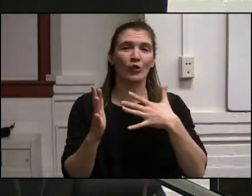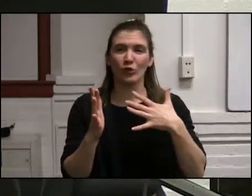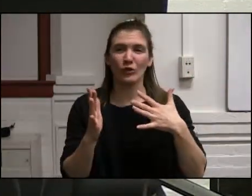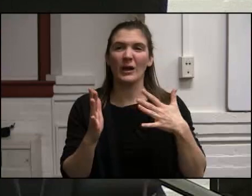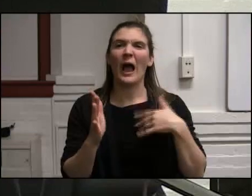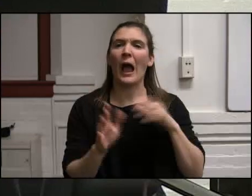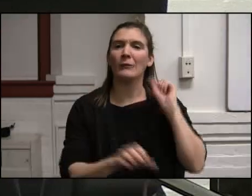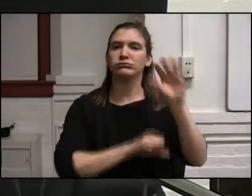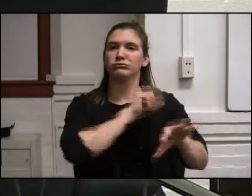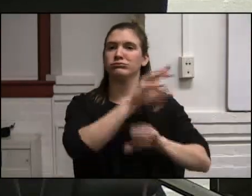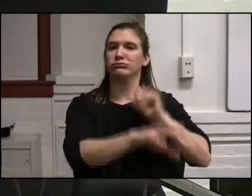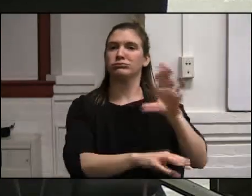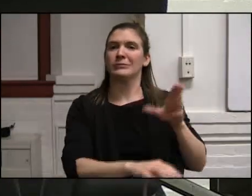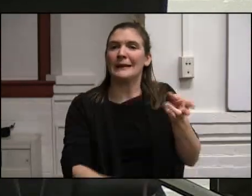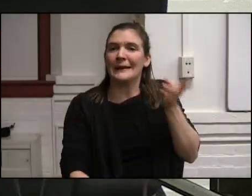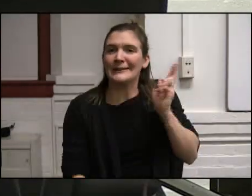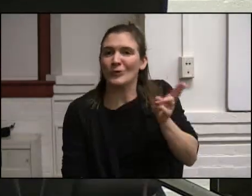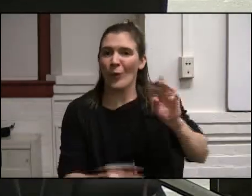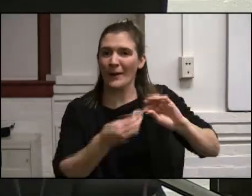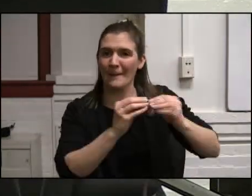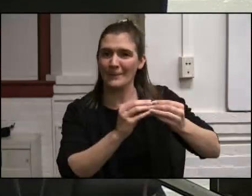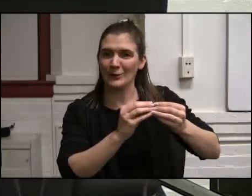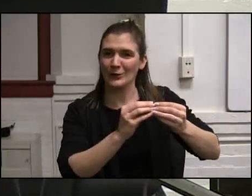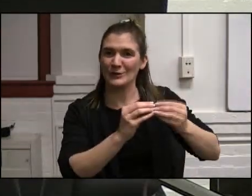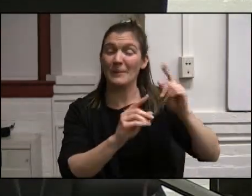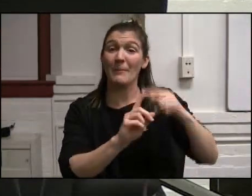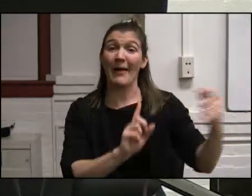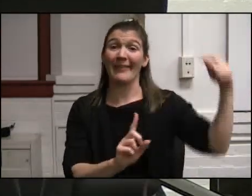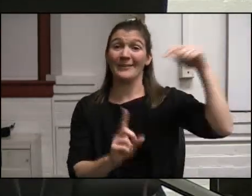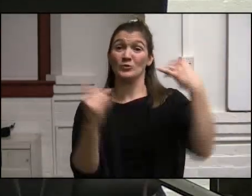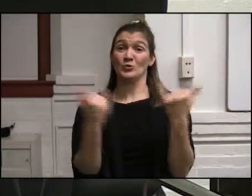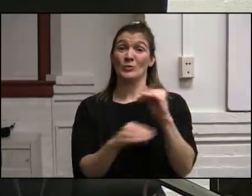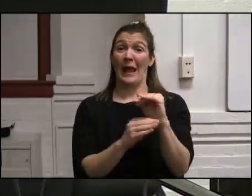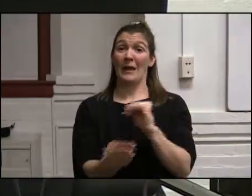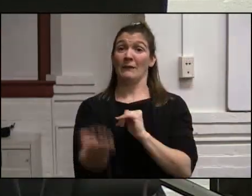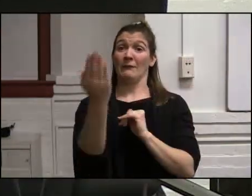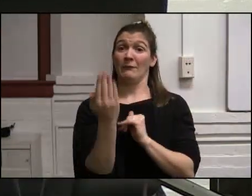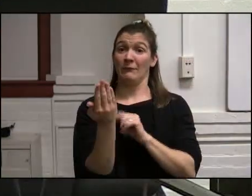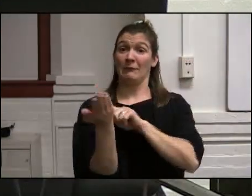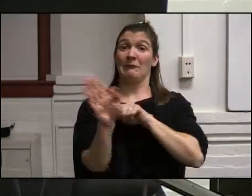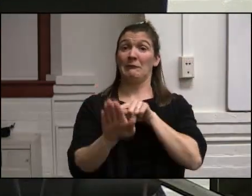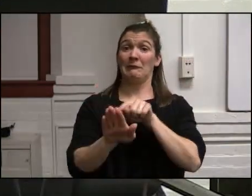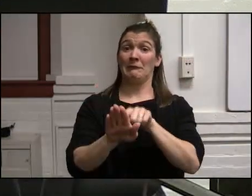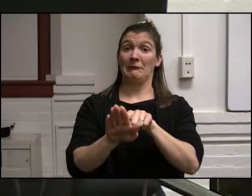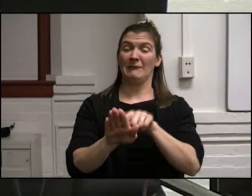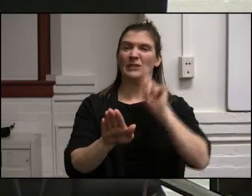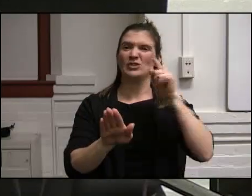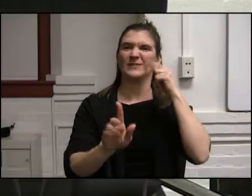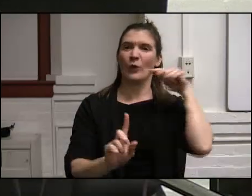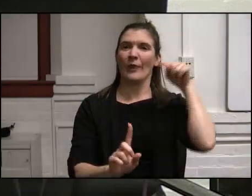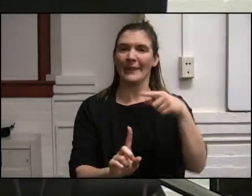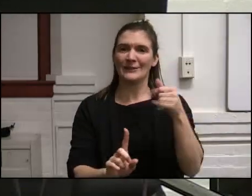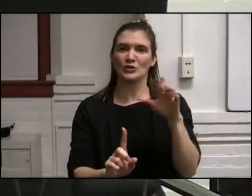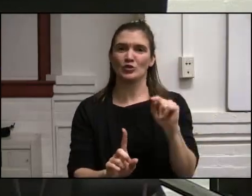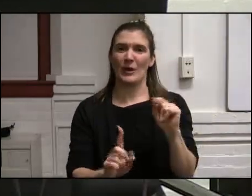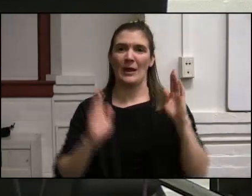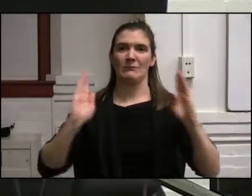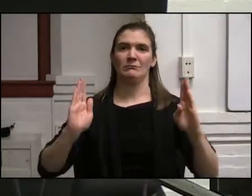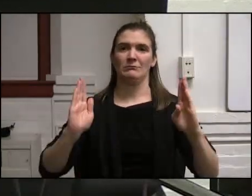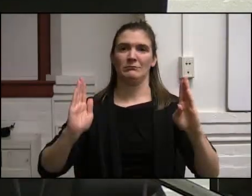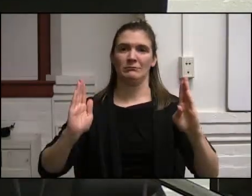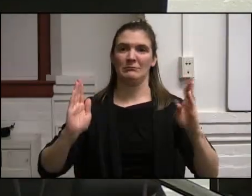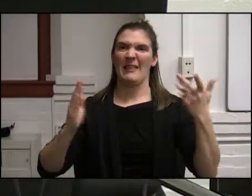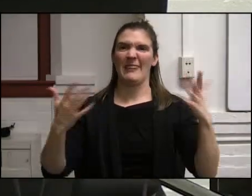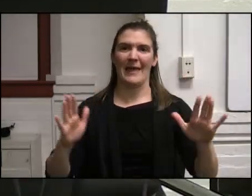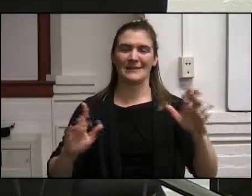I'd given him historic numbers, but the numbers here are just for this grant period, and that's what